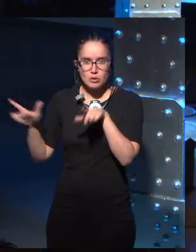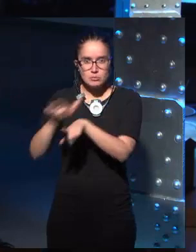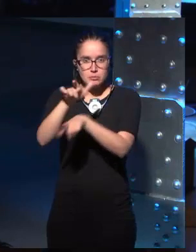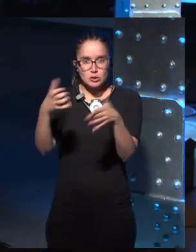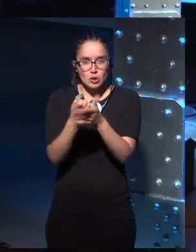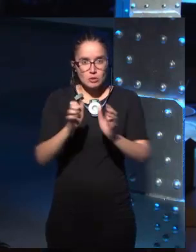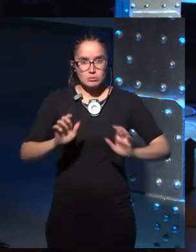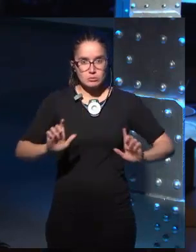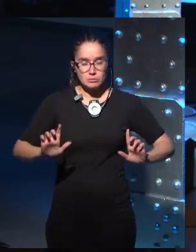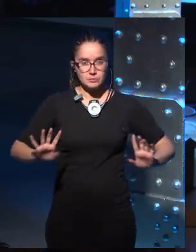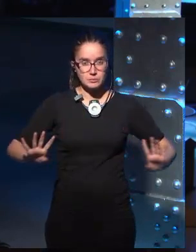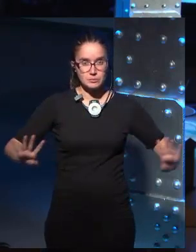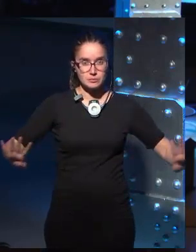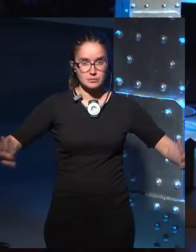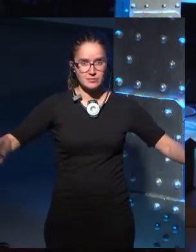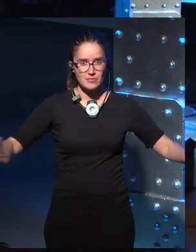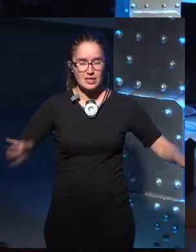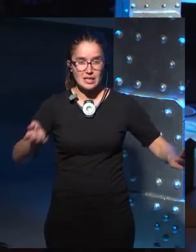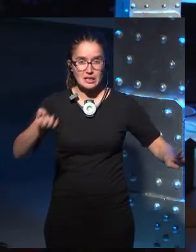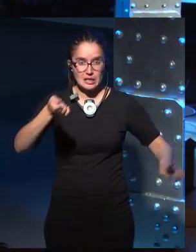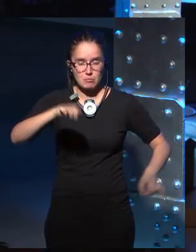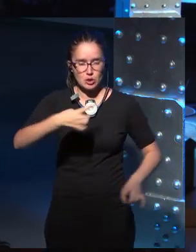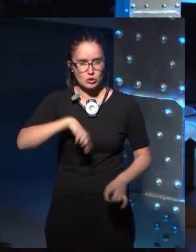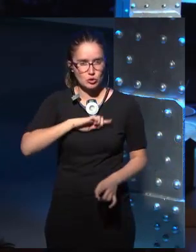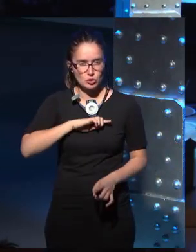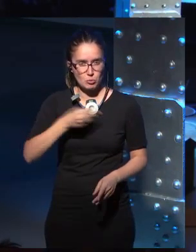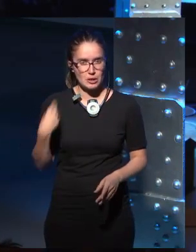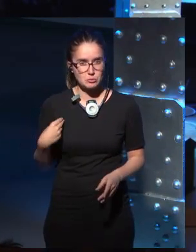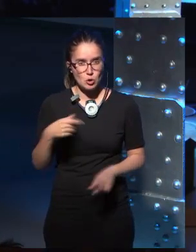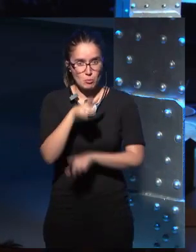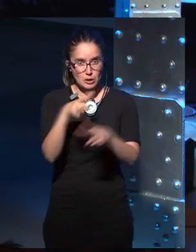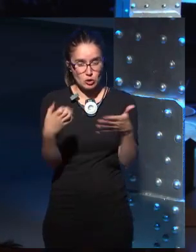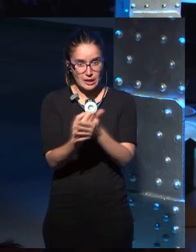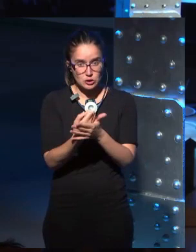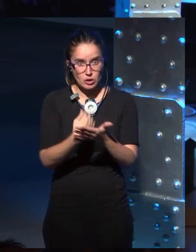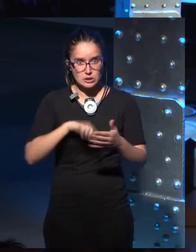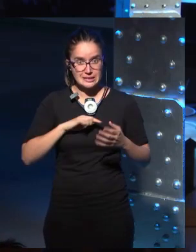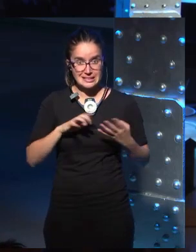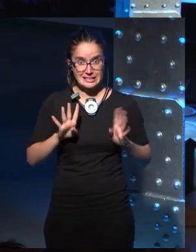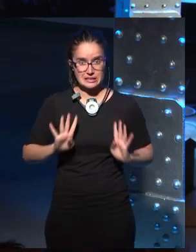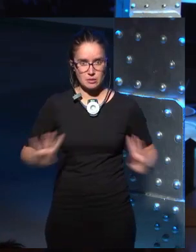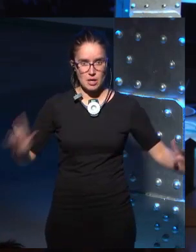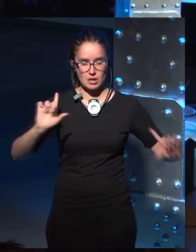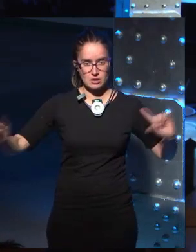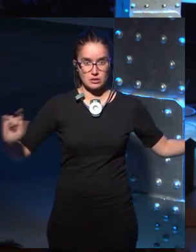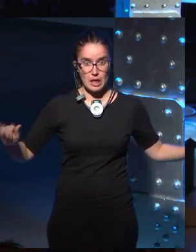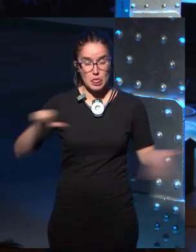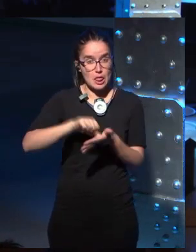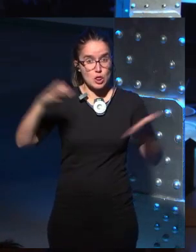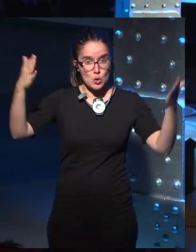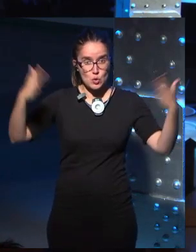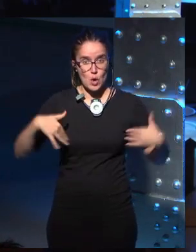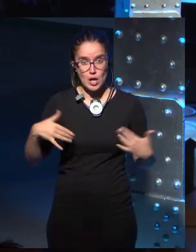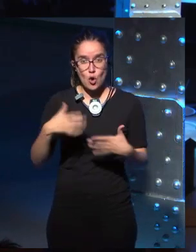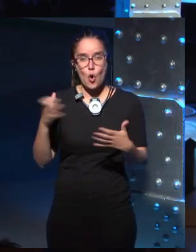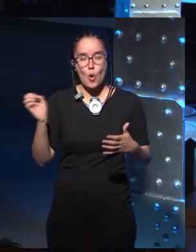So would everyone. Everybody would move away from everybody else. There's no center anymore, or everybody's at the